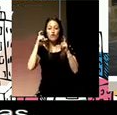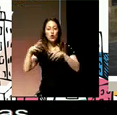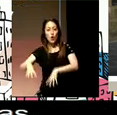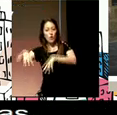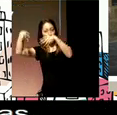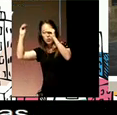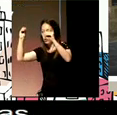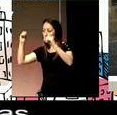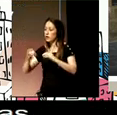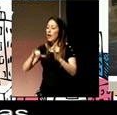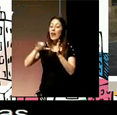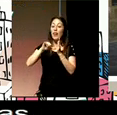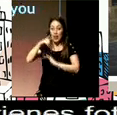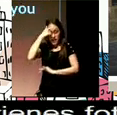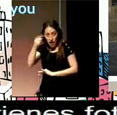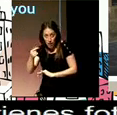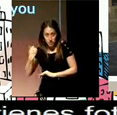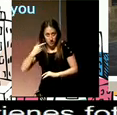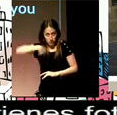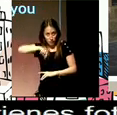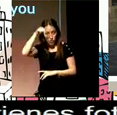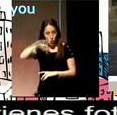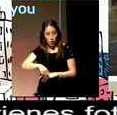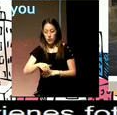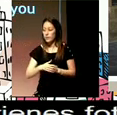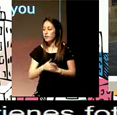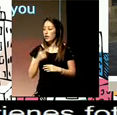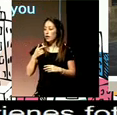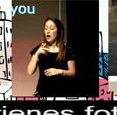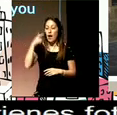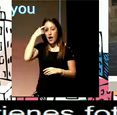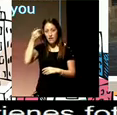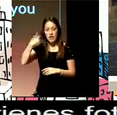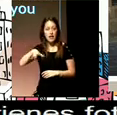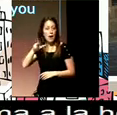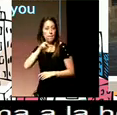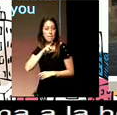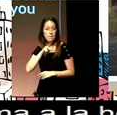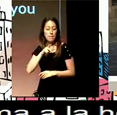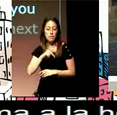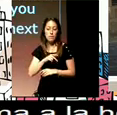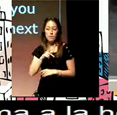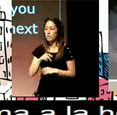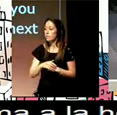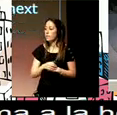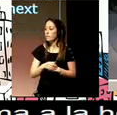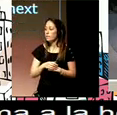see photos from Burgos, a city which is next to Avila. Avila, a city